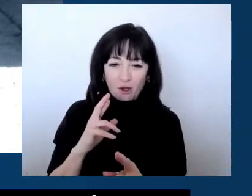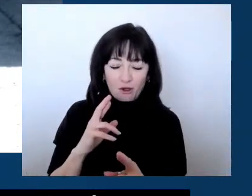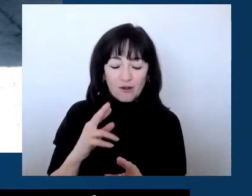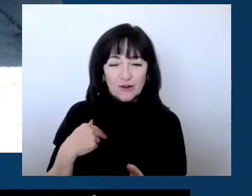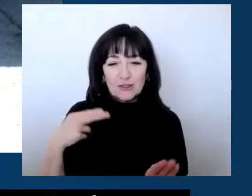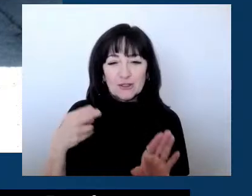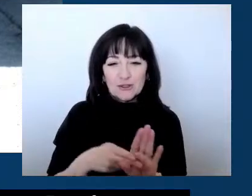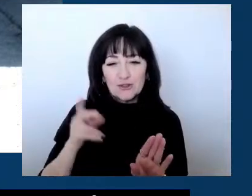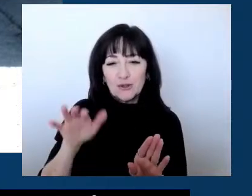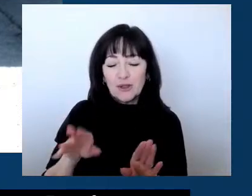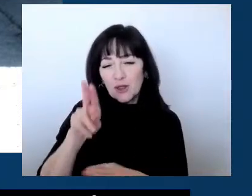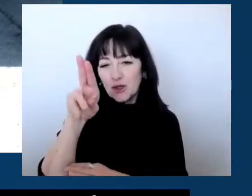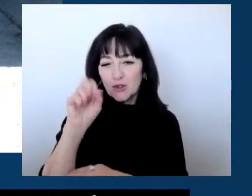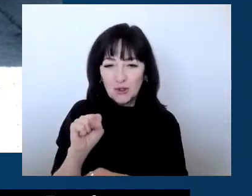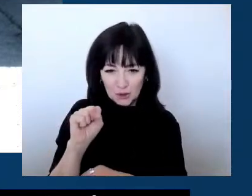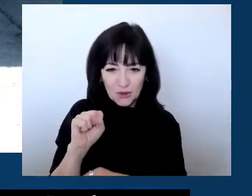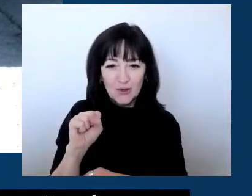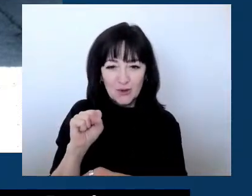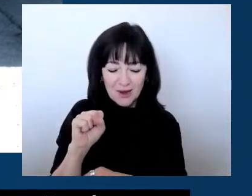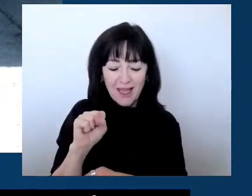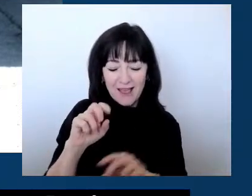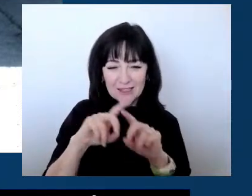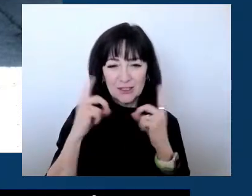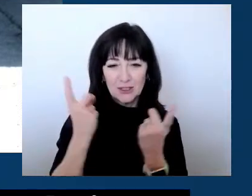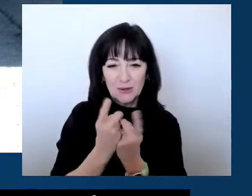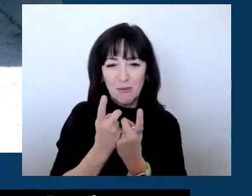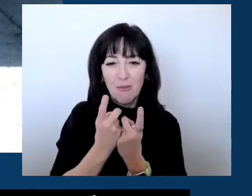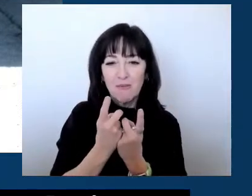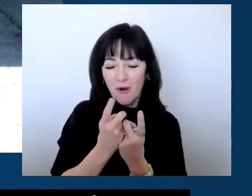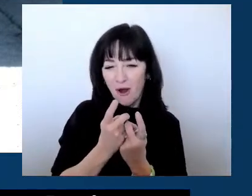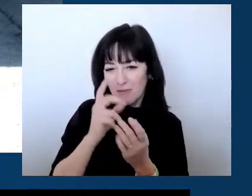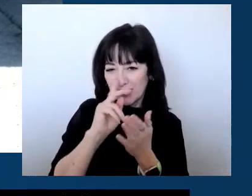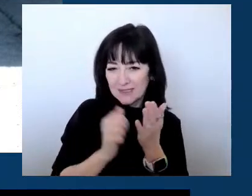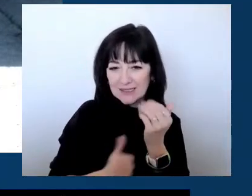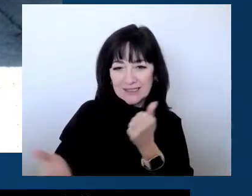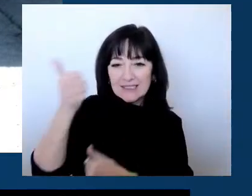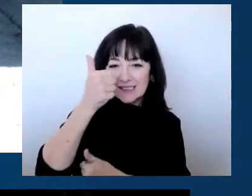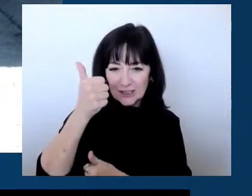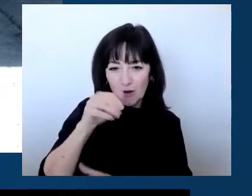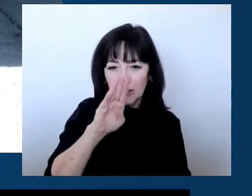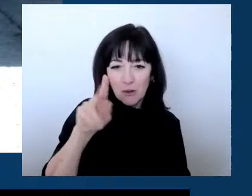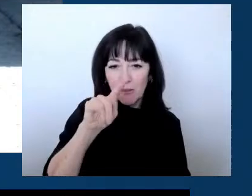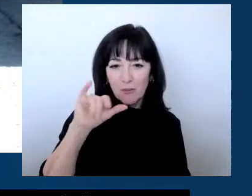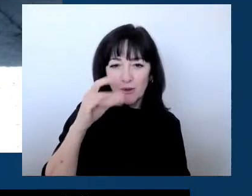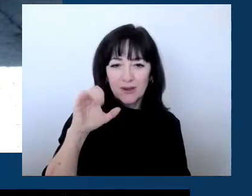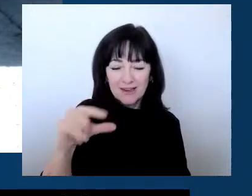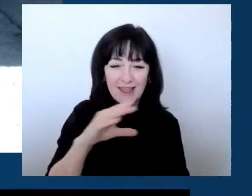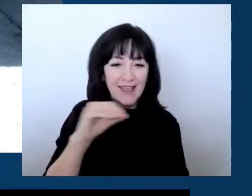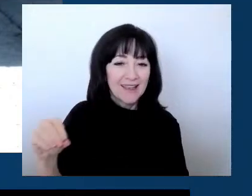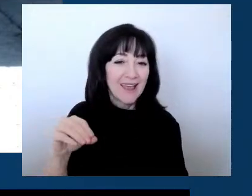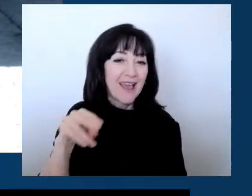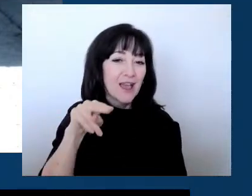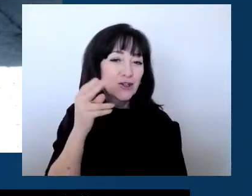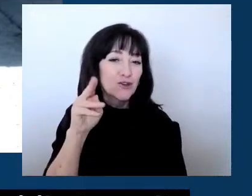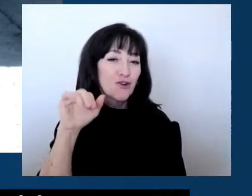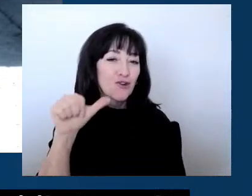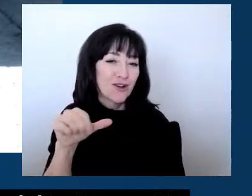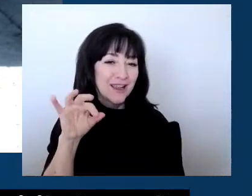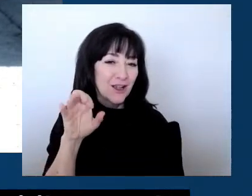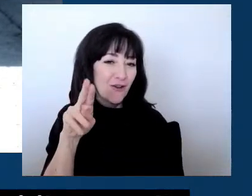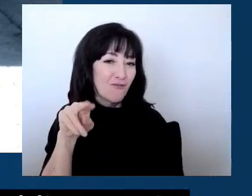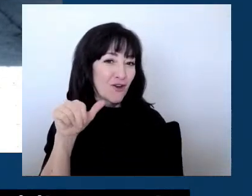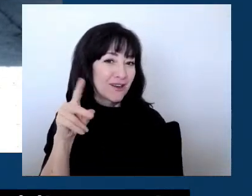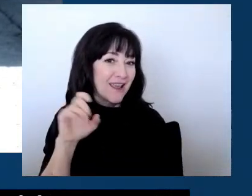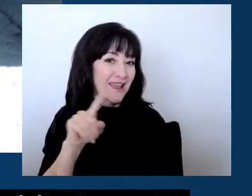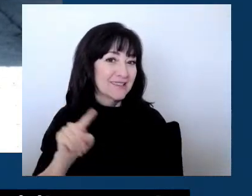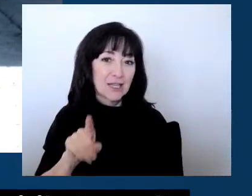Transportation Secretary Buttigieg and Federal Transit Administrator Fernandez. This is rock star status for us